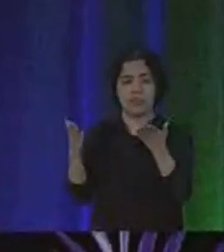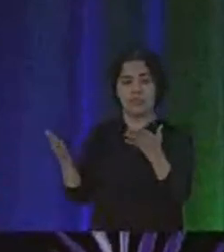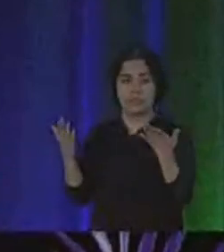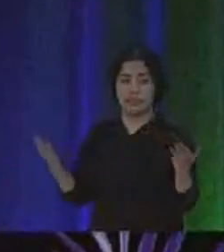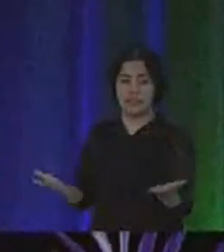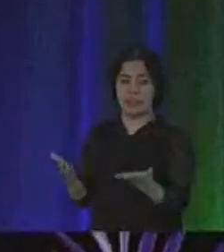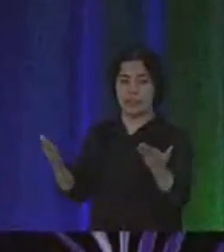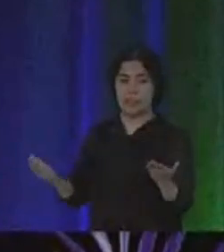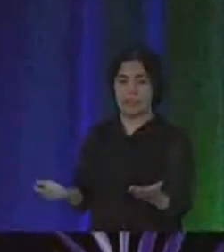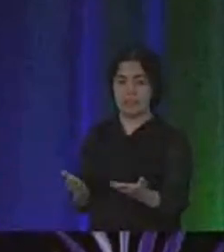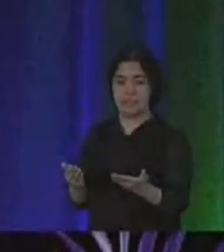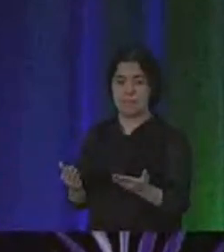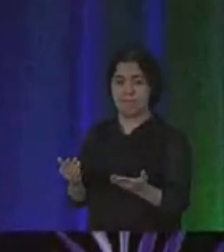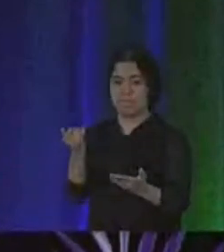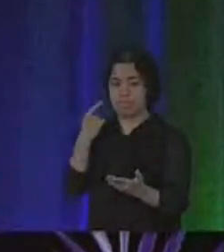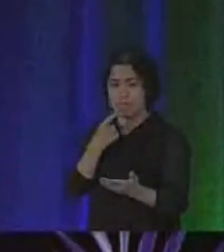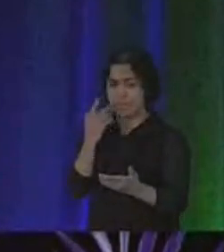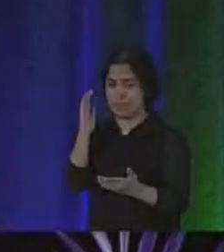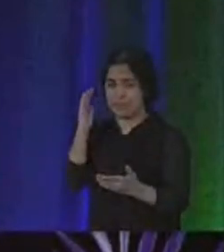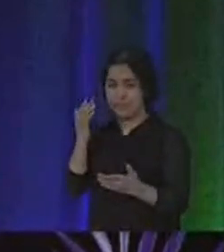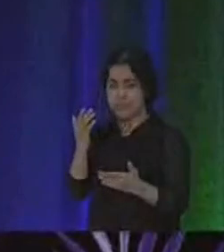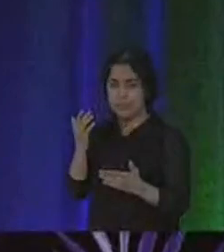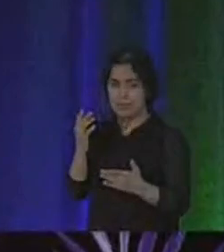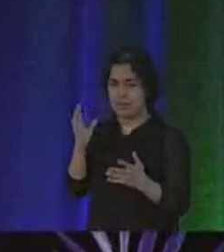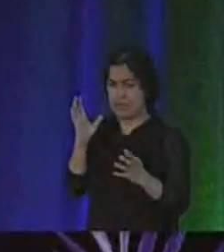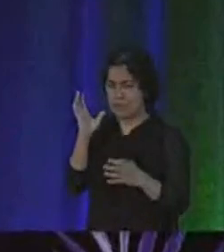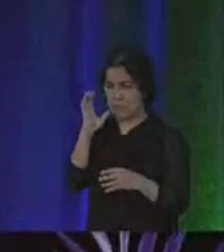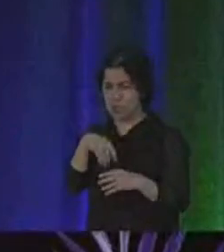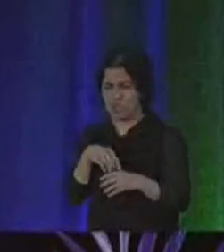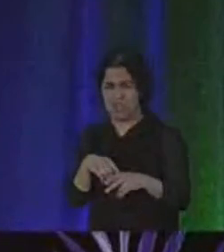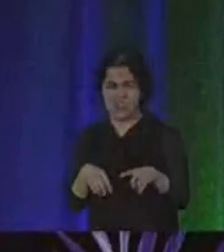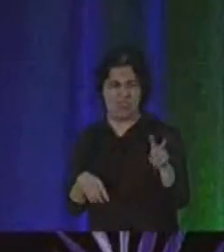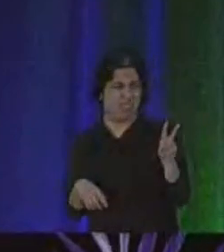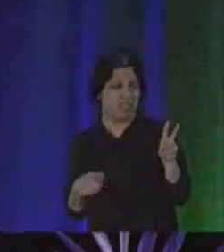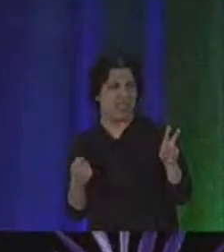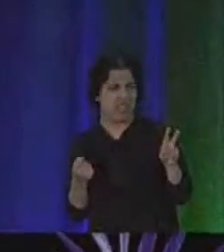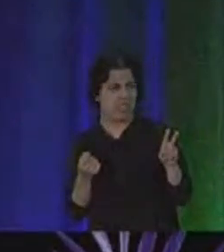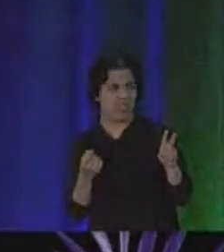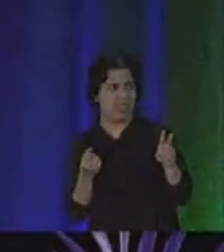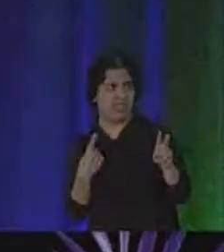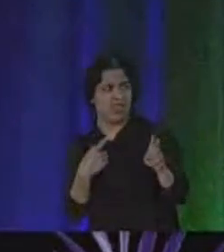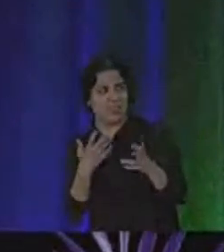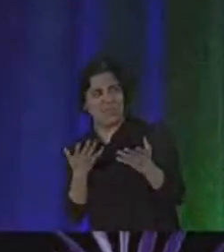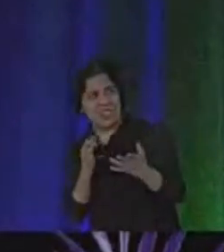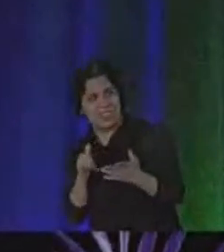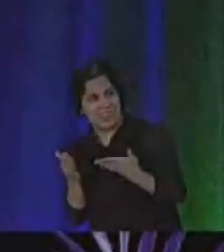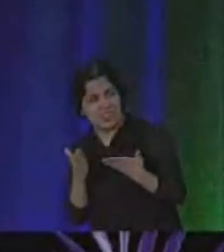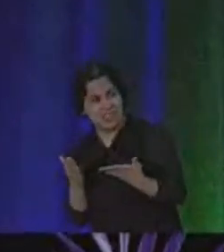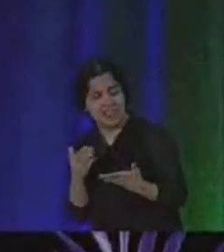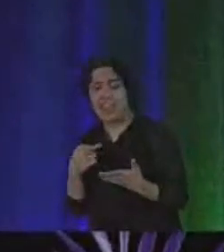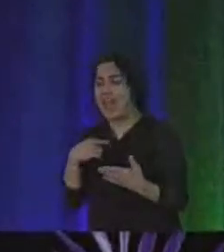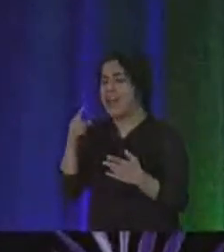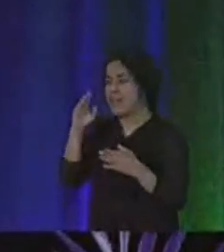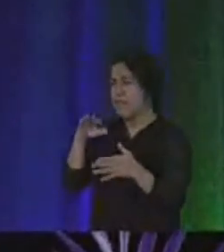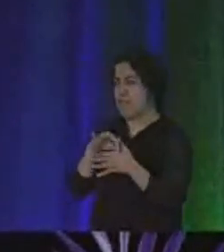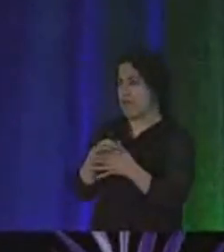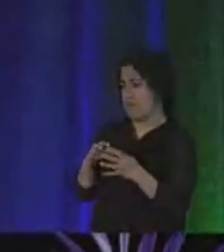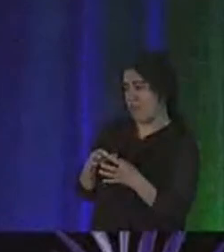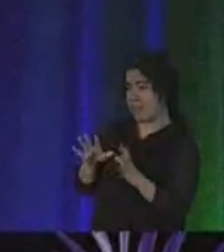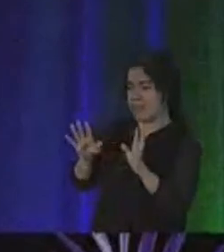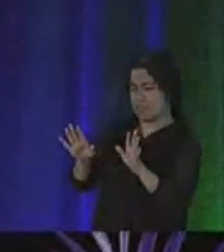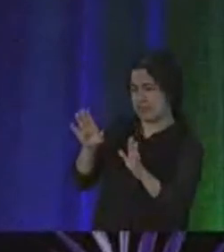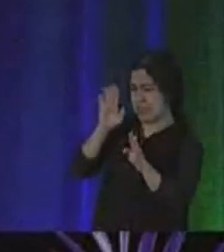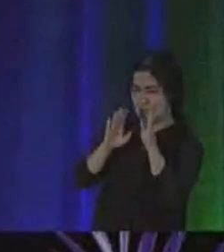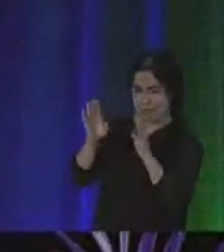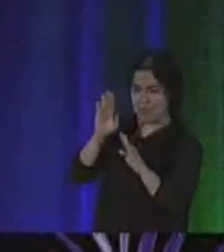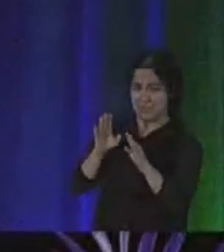here. So if this looks super weird to you and you're like, I don't know what the hell any of these services are, I was expecting meatballs, don't worry. We're